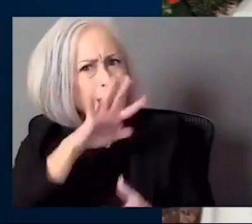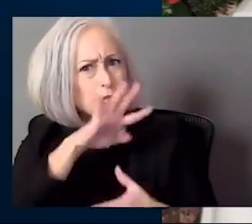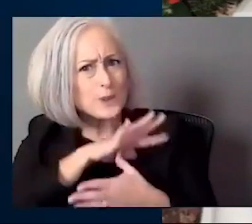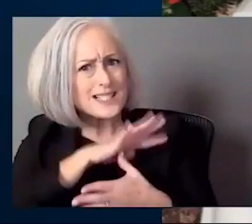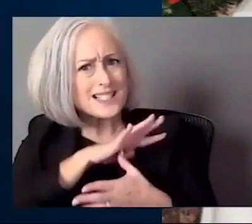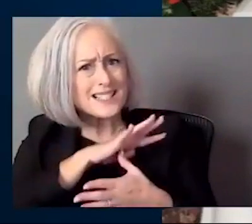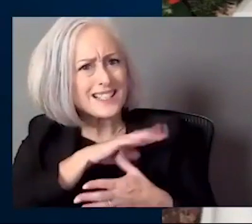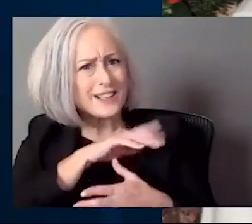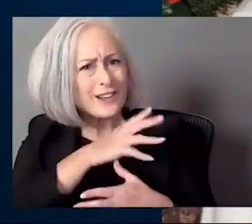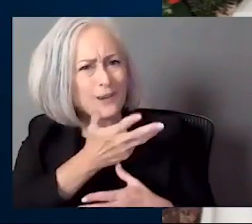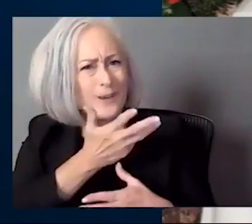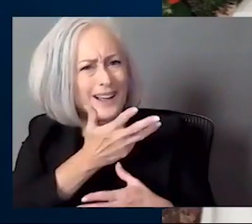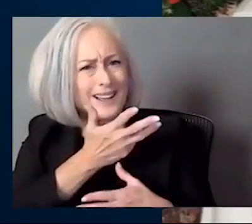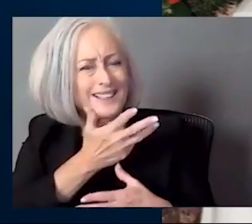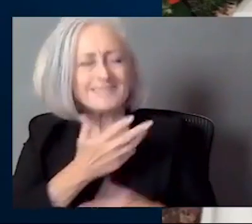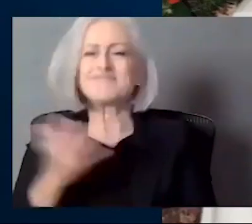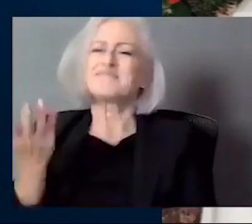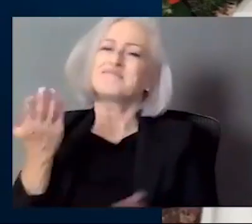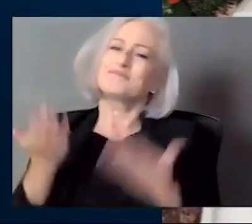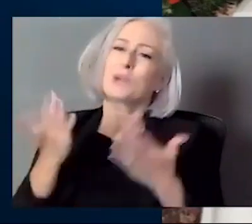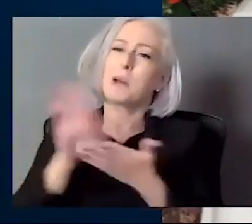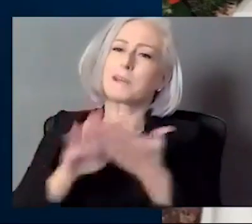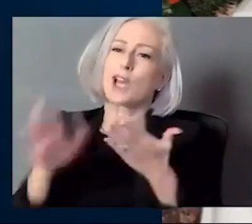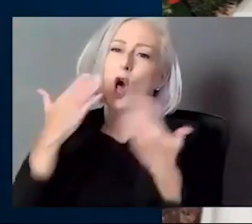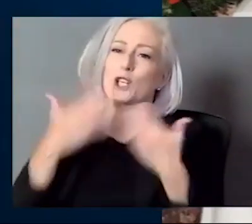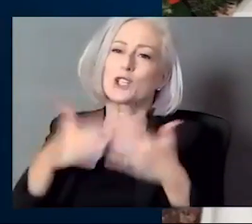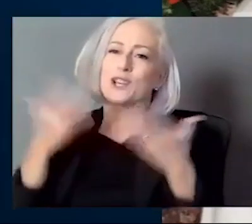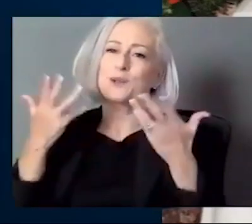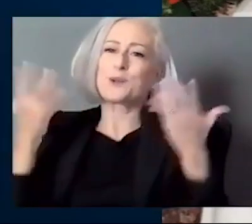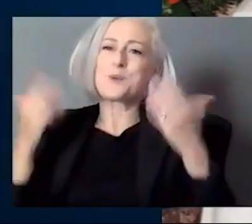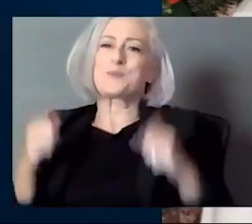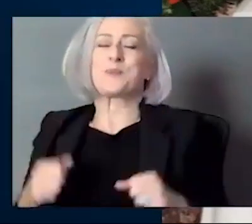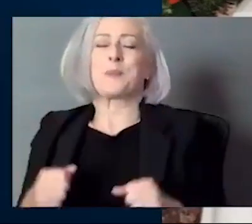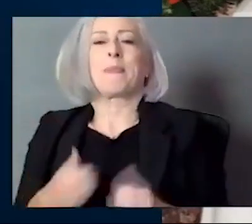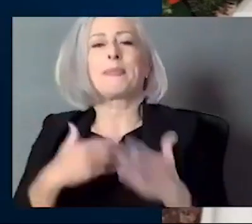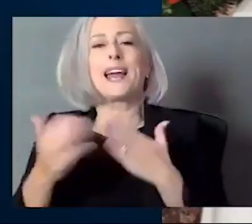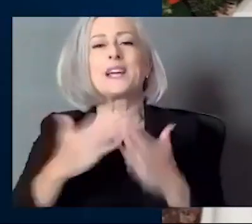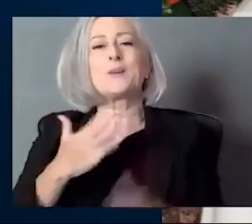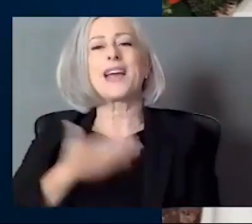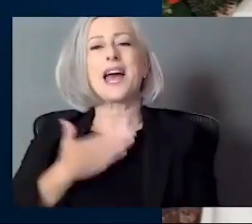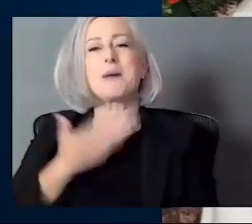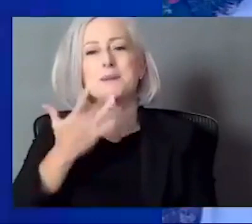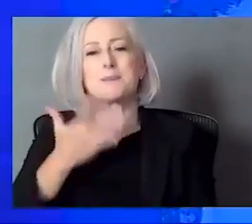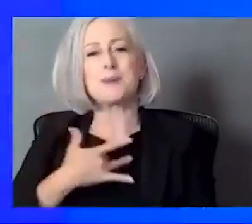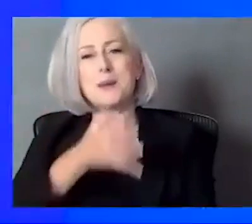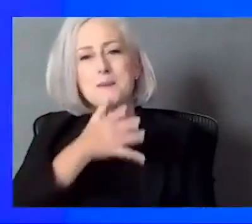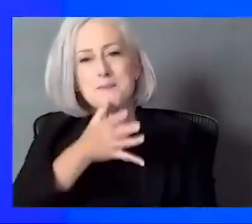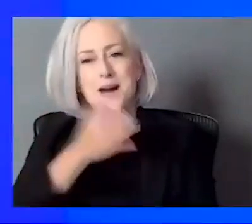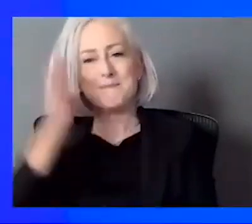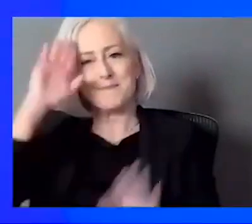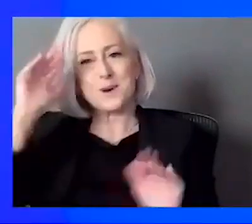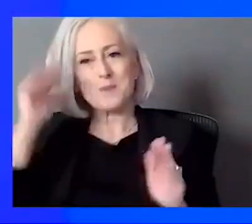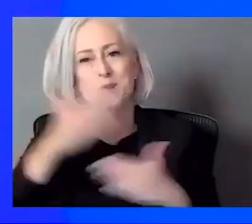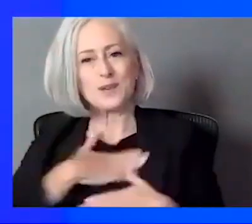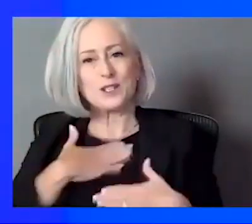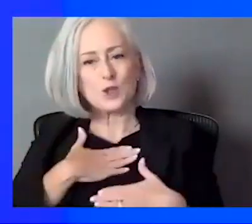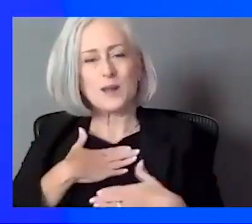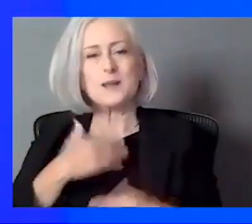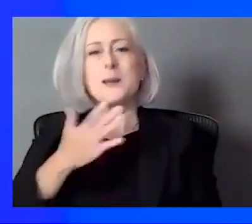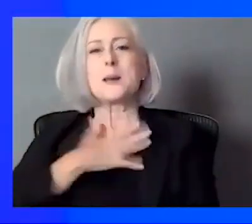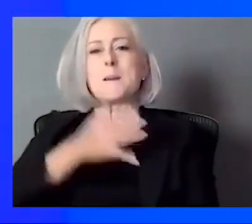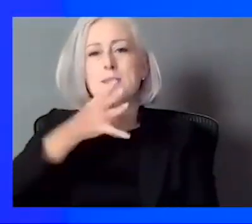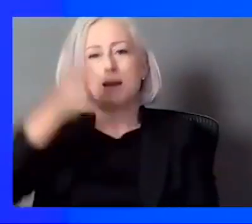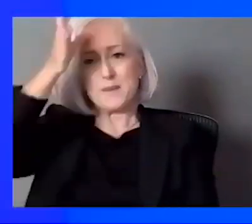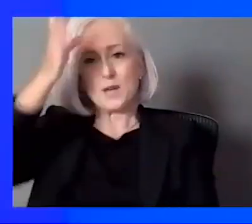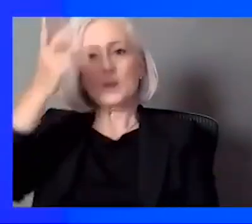old. No, probably college. I don't know. But anyways, happy birthday. I hope you enjoy it. My parents are fully vaccinated. I'm so